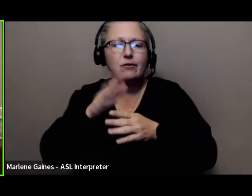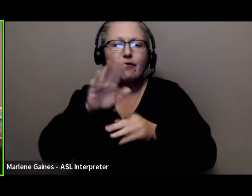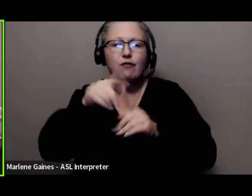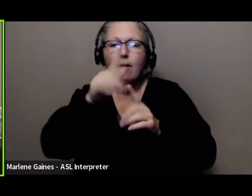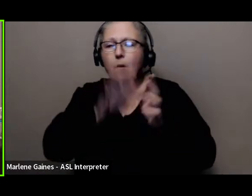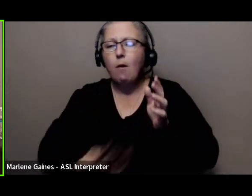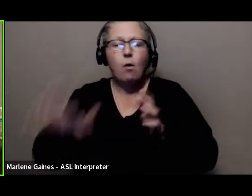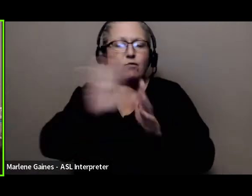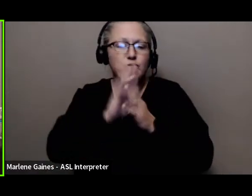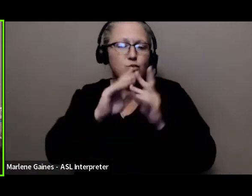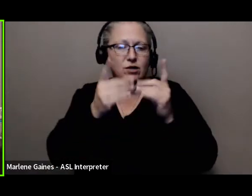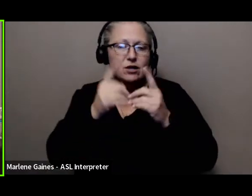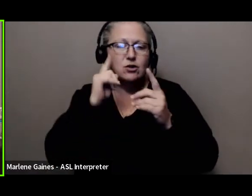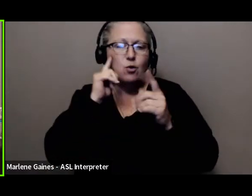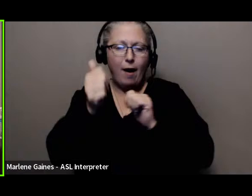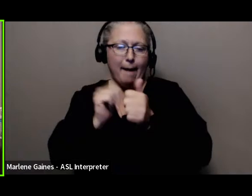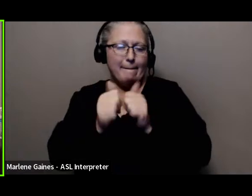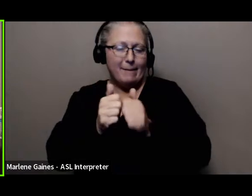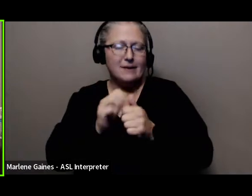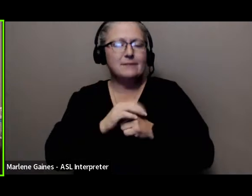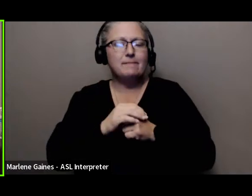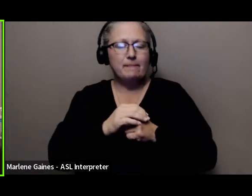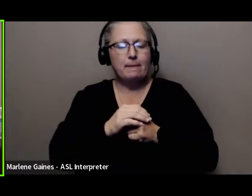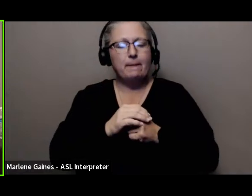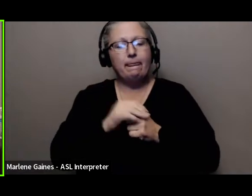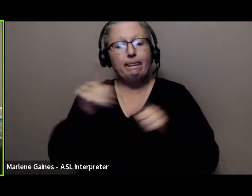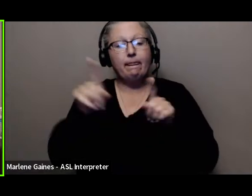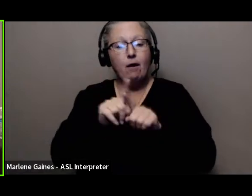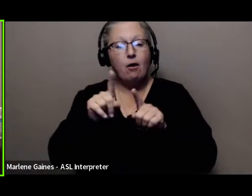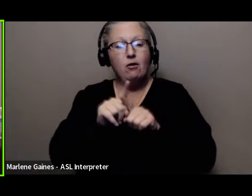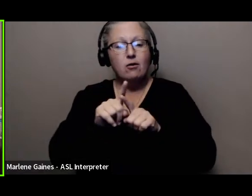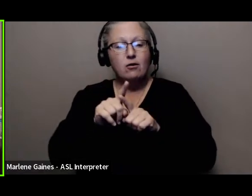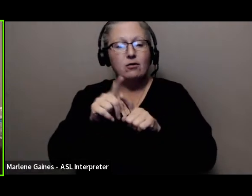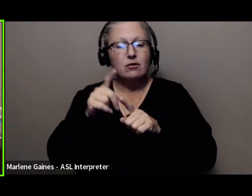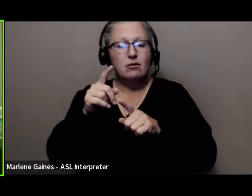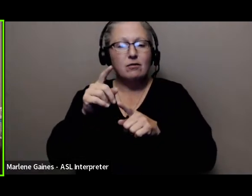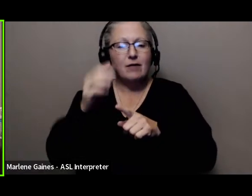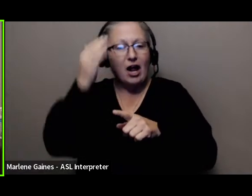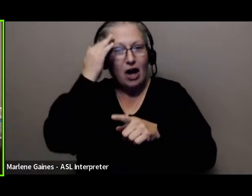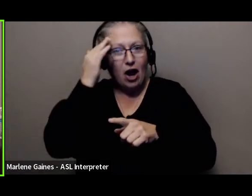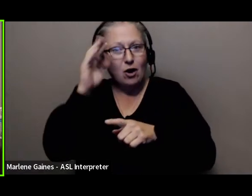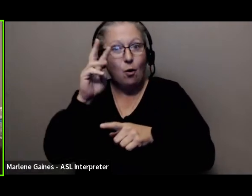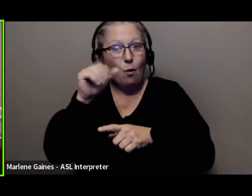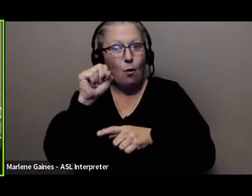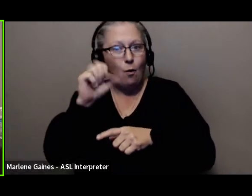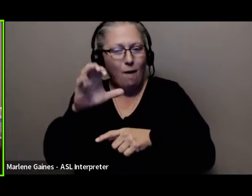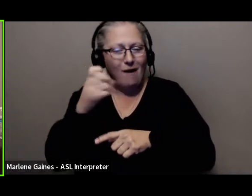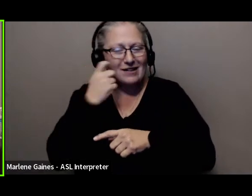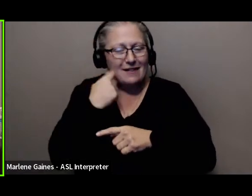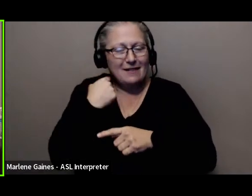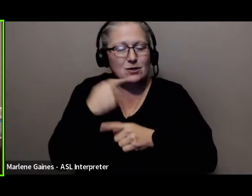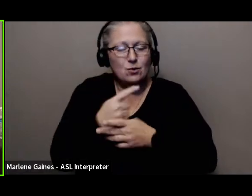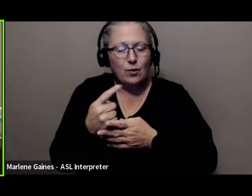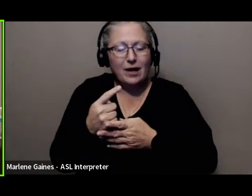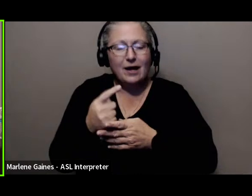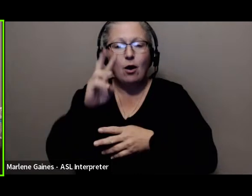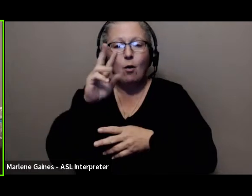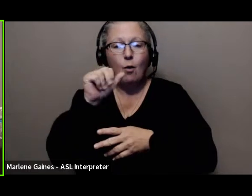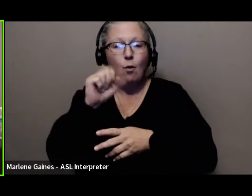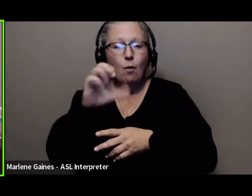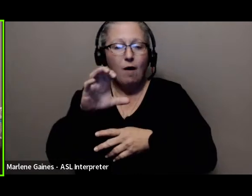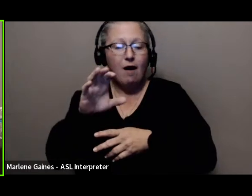district will be competing in. Also just kind of like acknowledging WASC this past week.